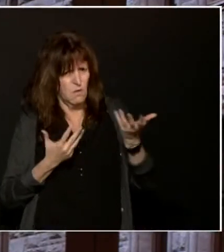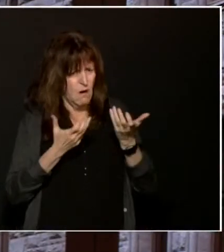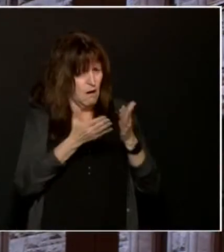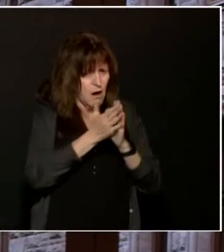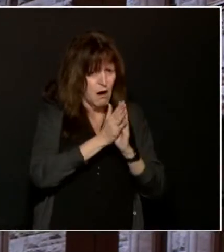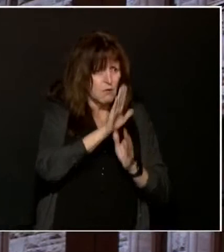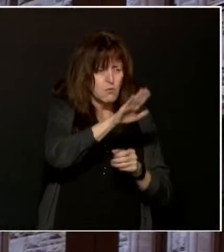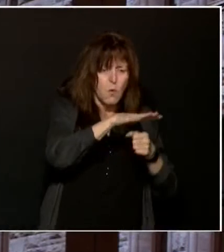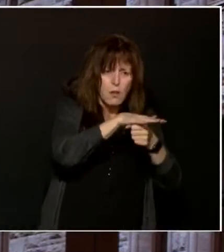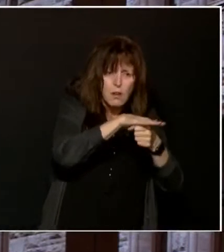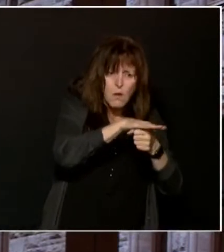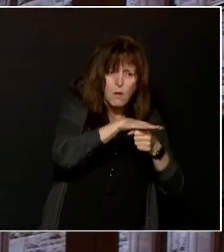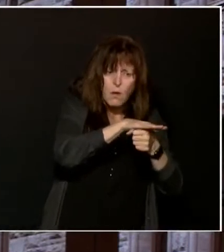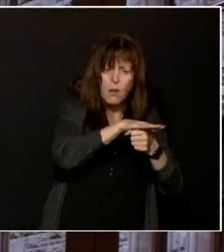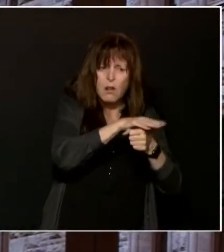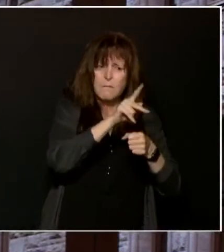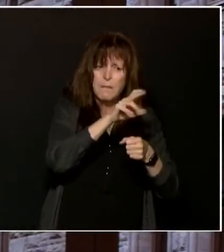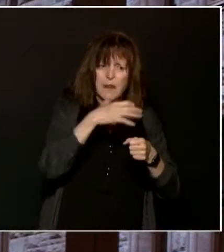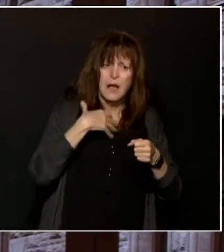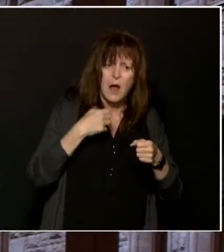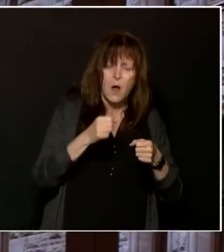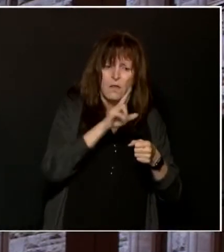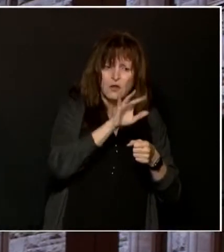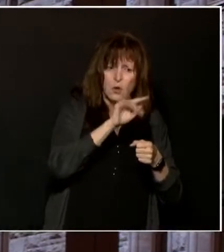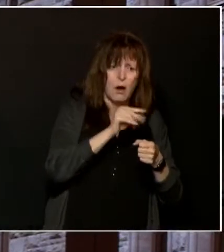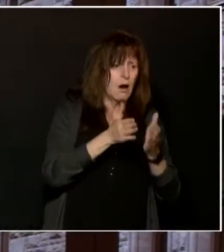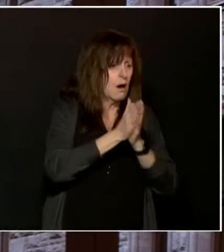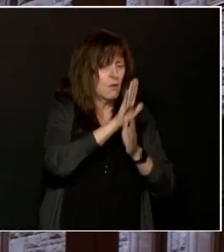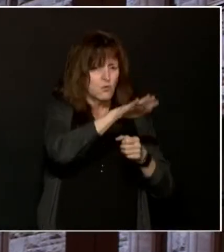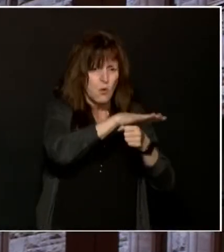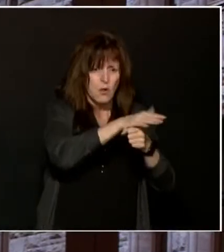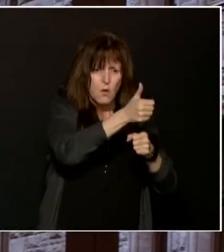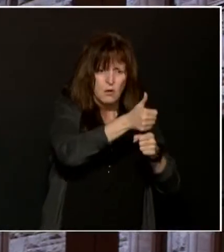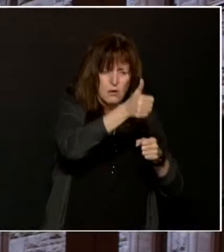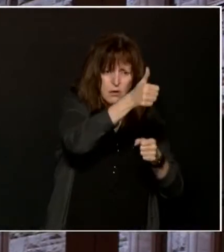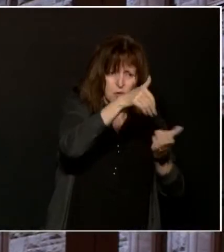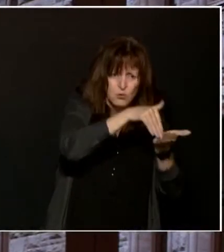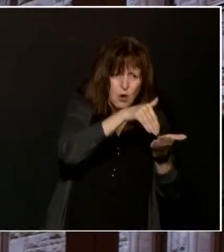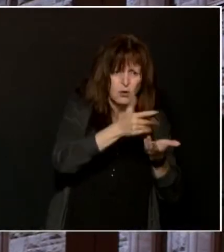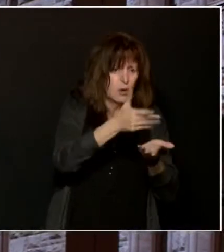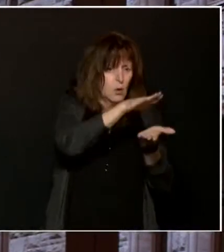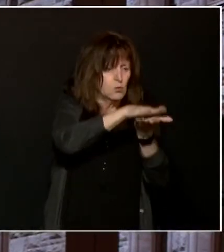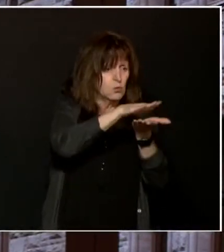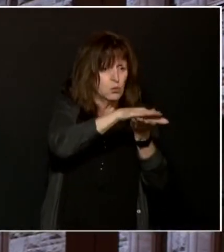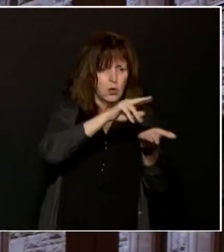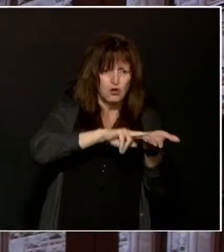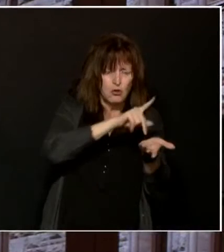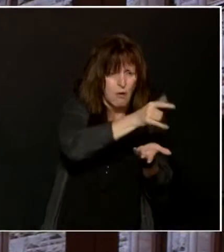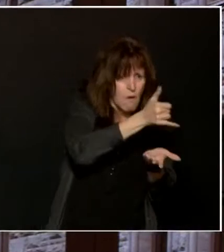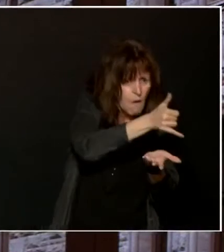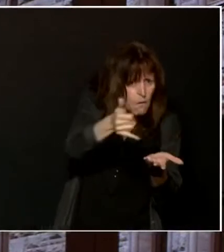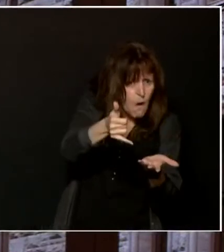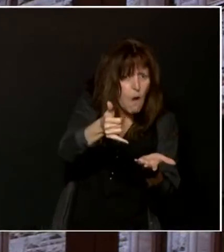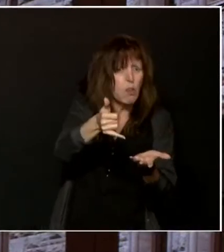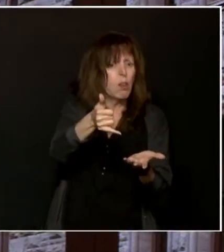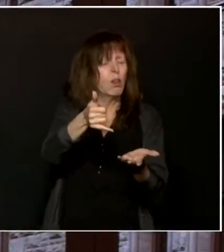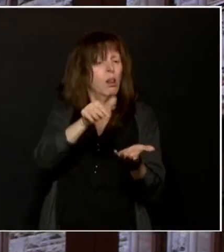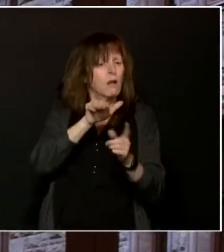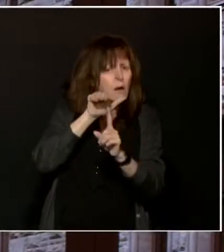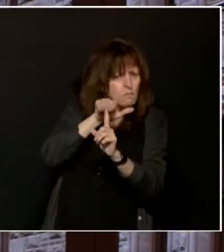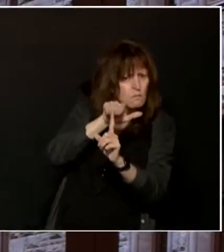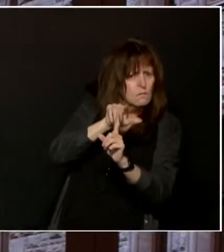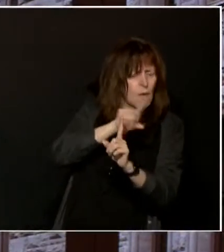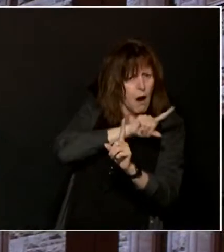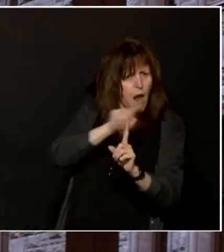area, ask the medical officer of health, ask their school nurses, the questions you need to want to ask to assure yourself that